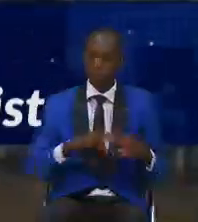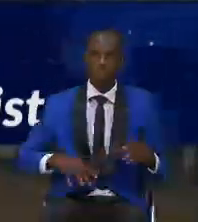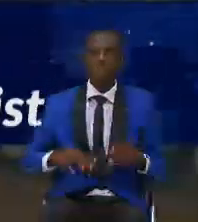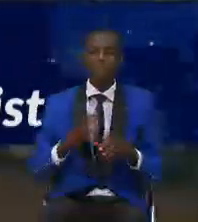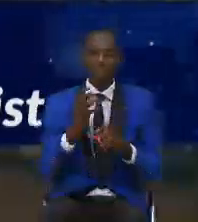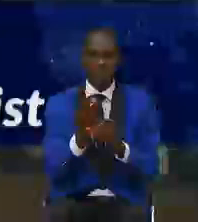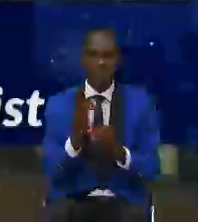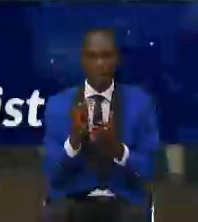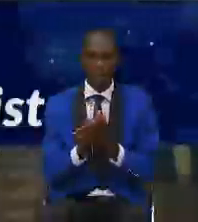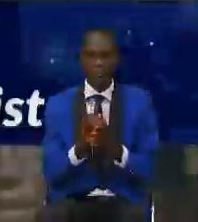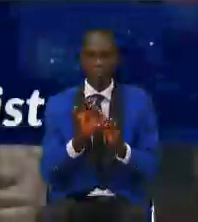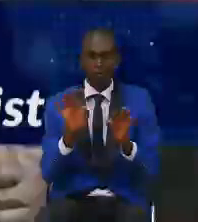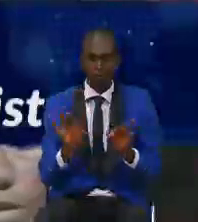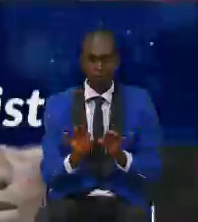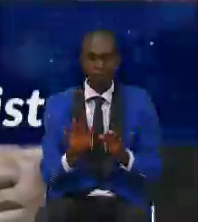+234 815 819 1017.